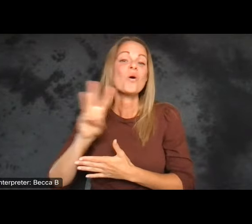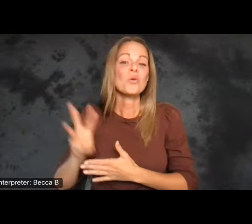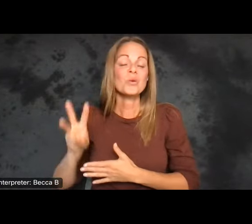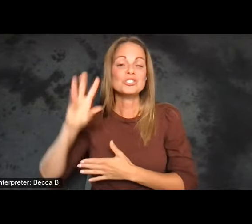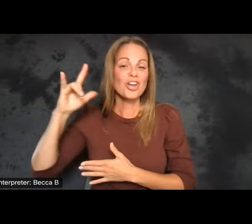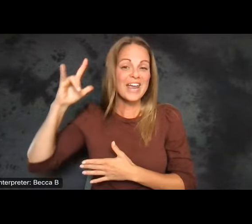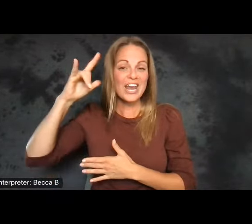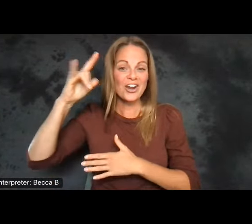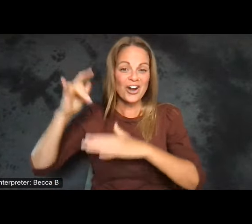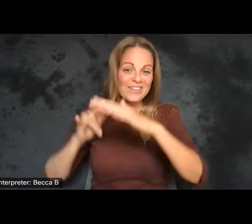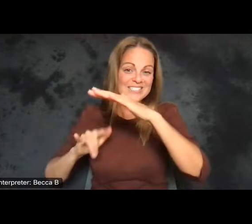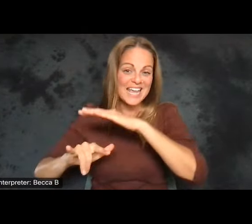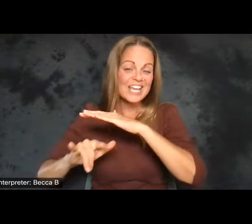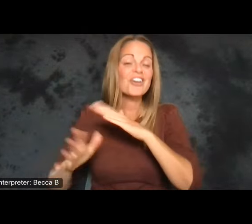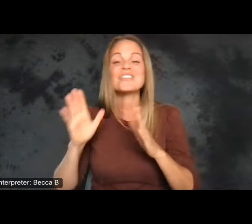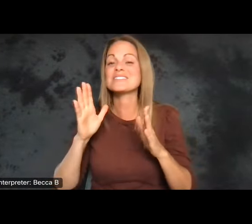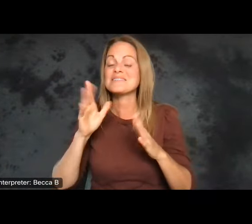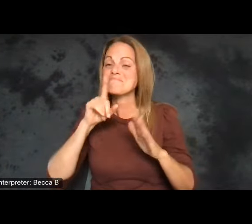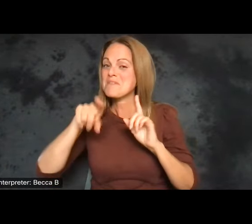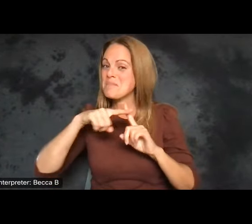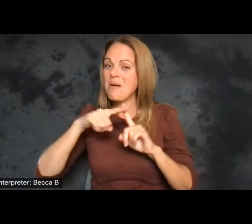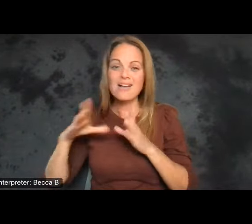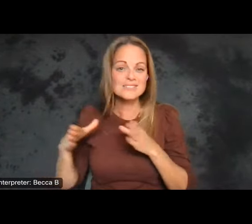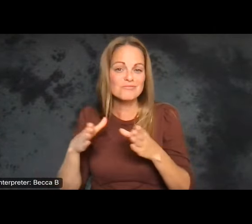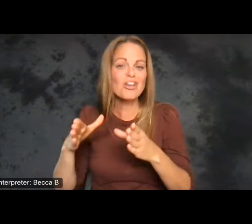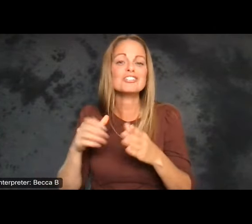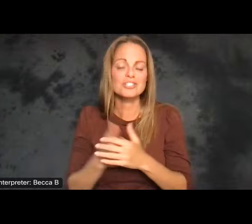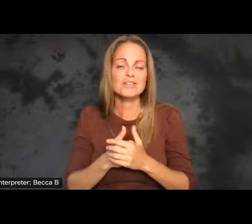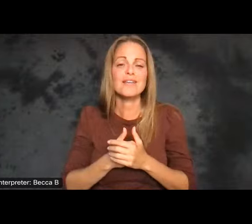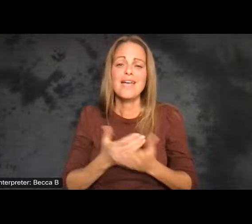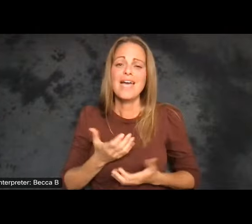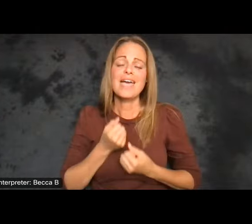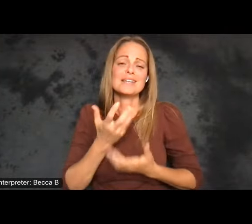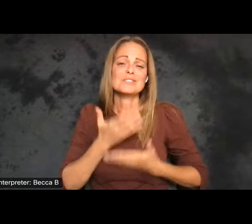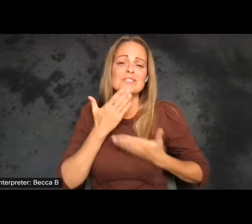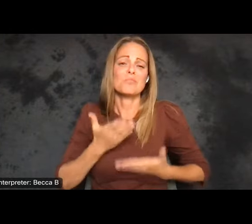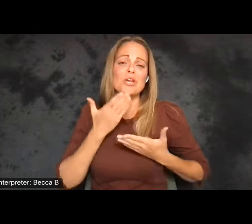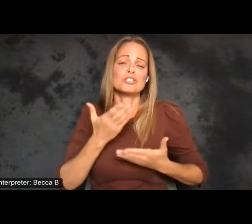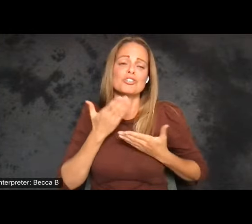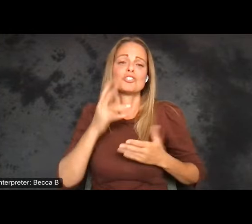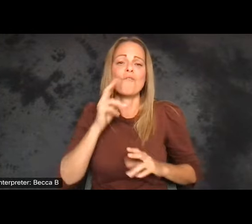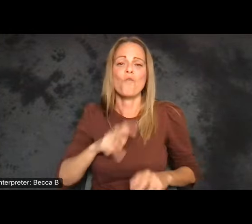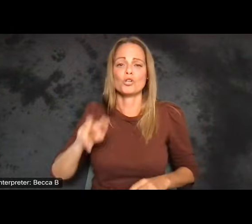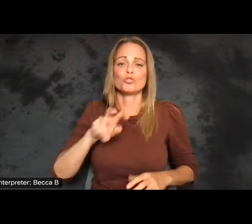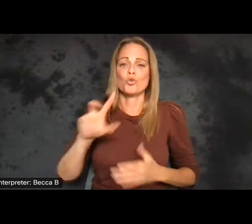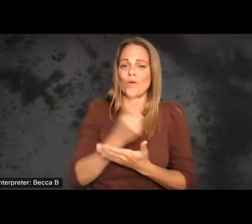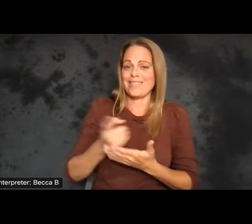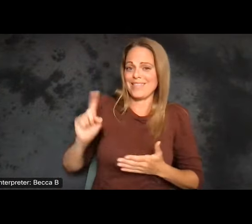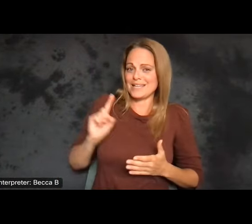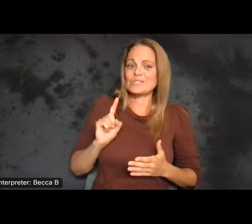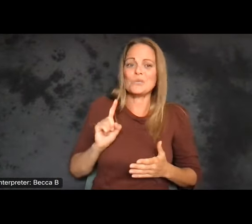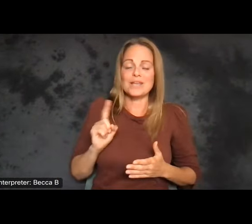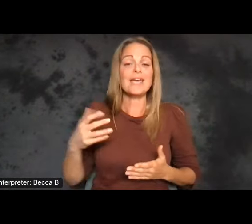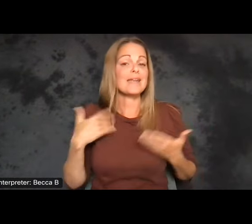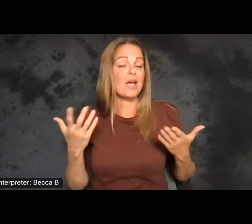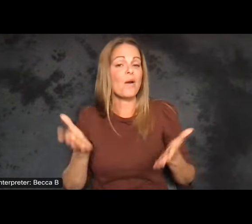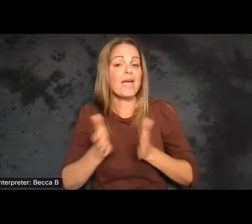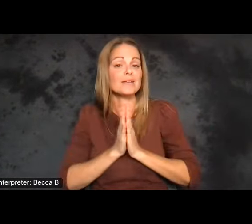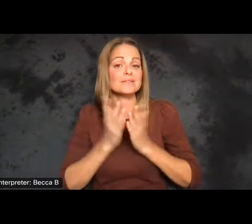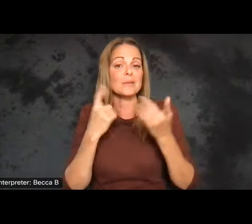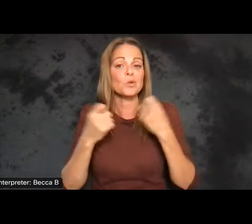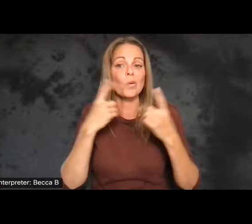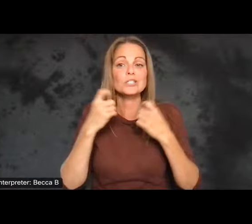feel like that's going in a positive direction. And again, express our appreciation for touring our facilities in Salina last week. And with that, Mr. Chairman, I'd stand for questions. Thank you very